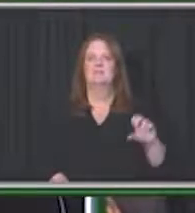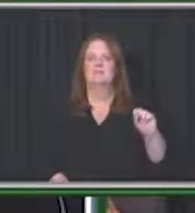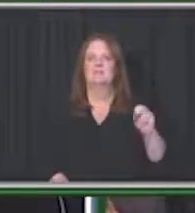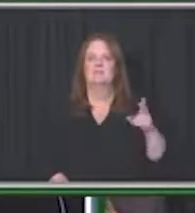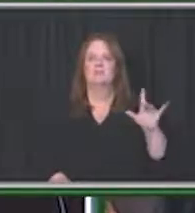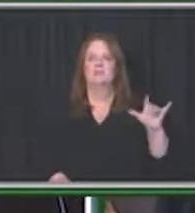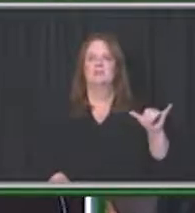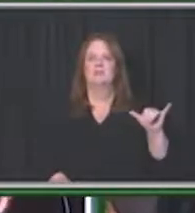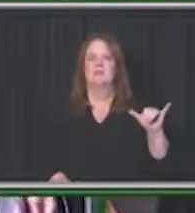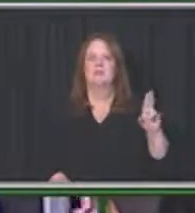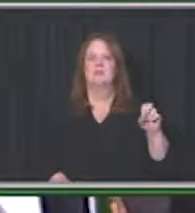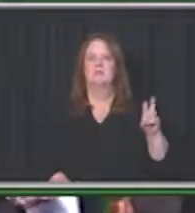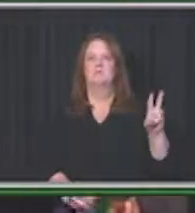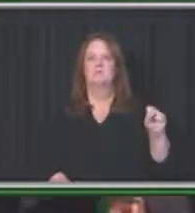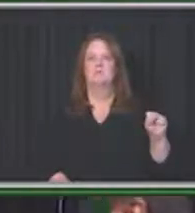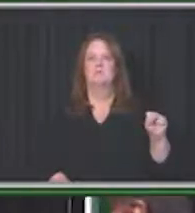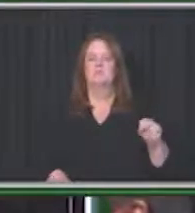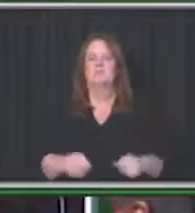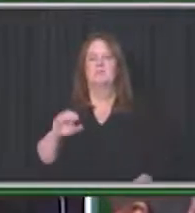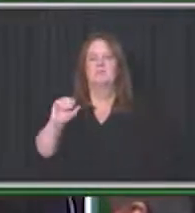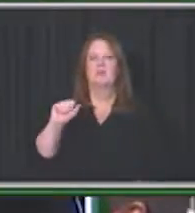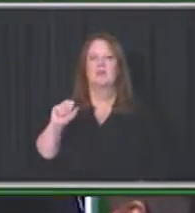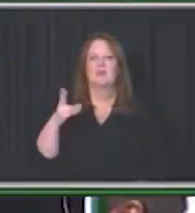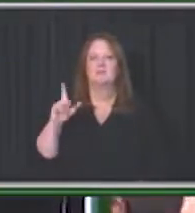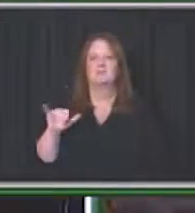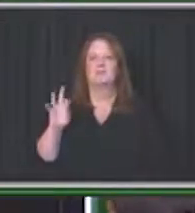Shaylee Roan. Ashley Ferrer.